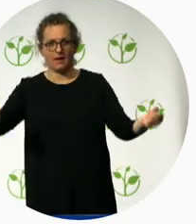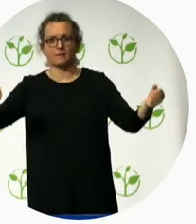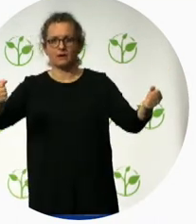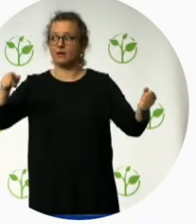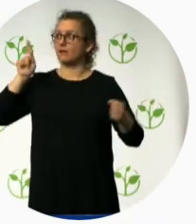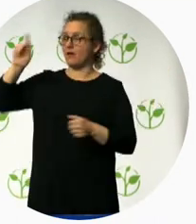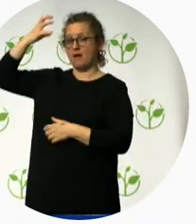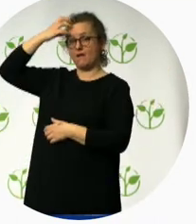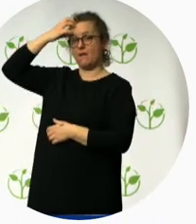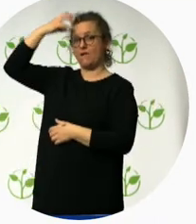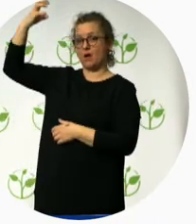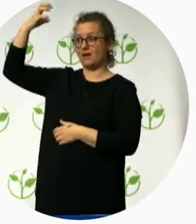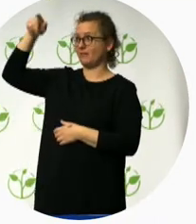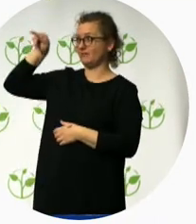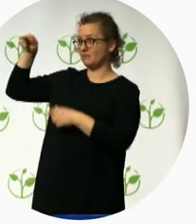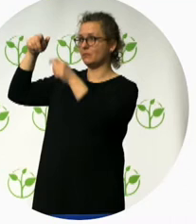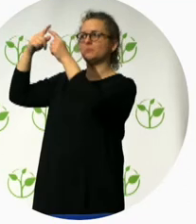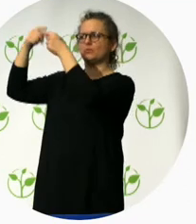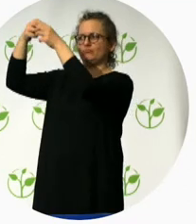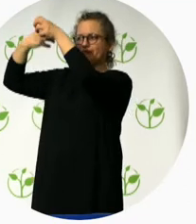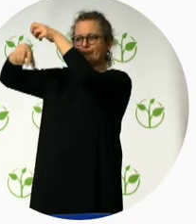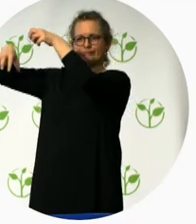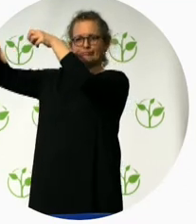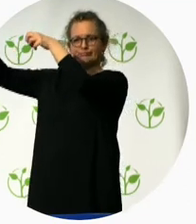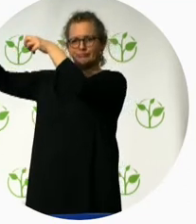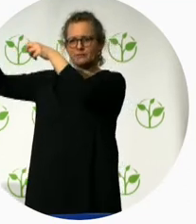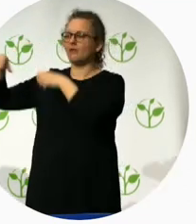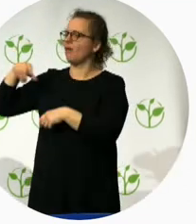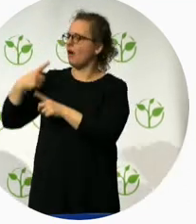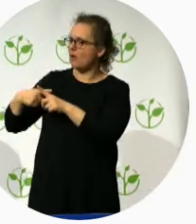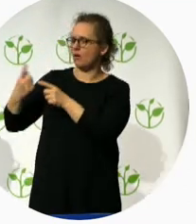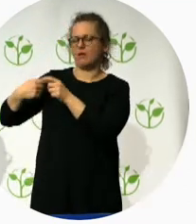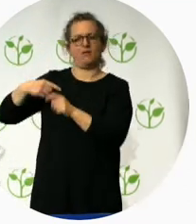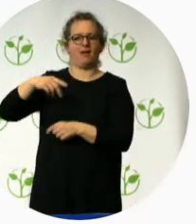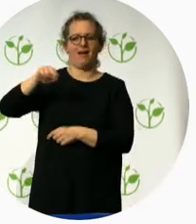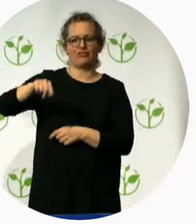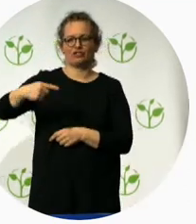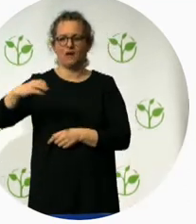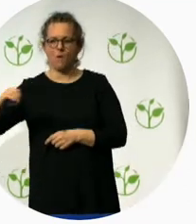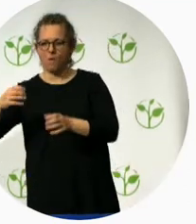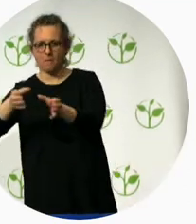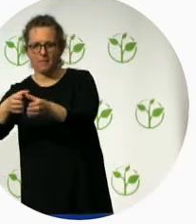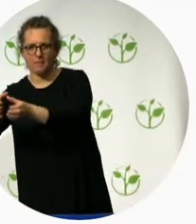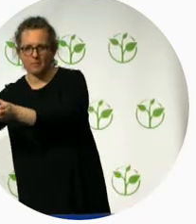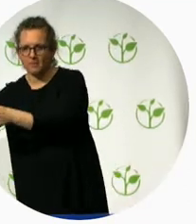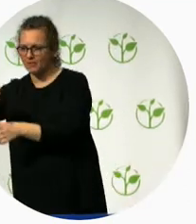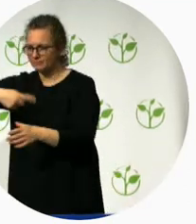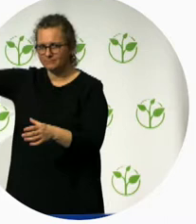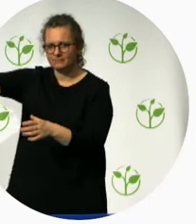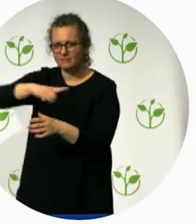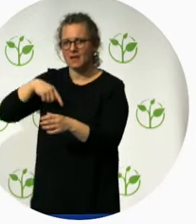attempted to address the impact of their efforts. Now I'd like to open this up to